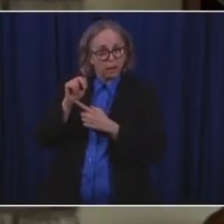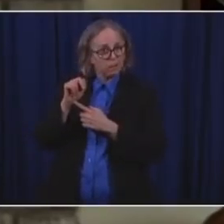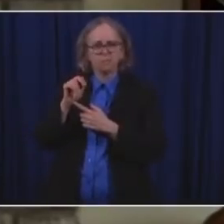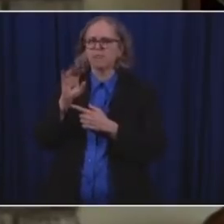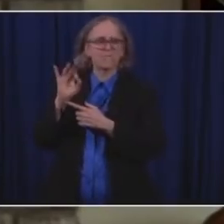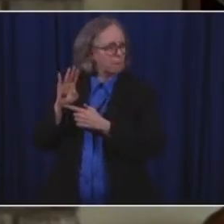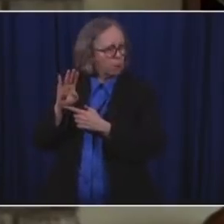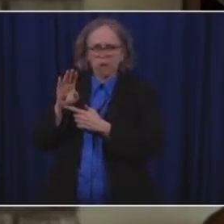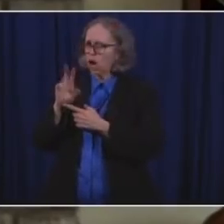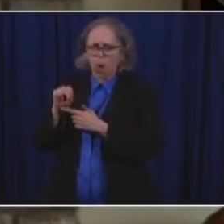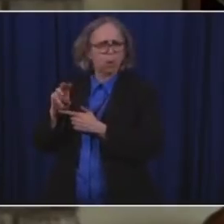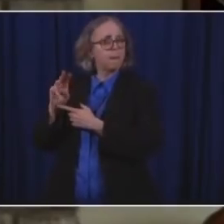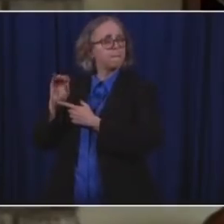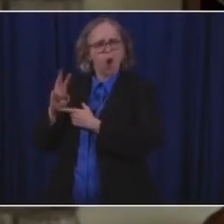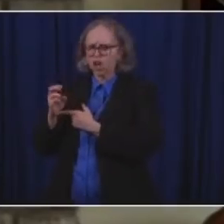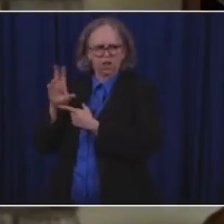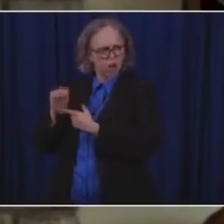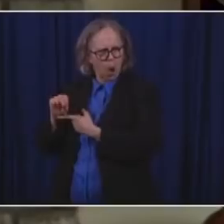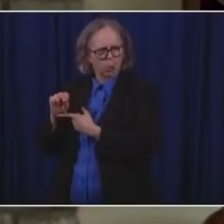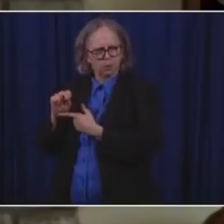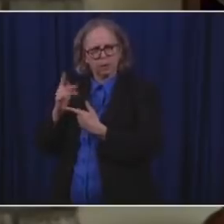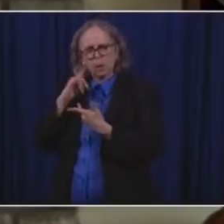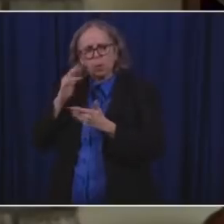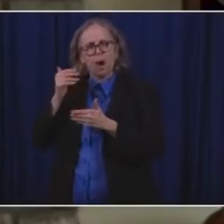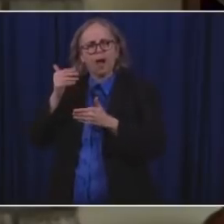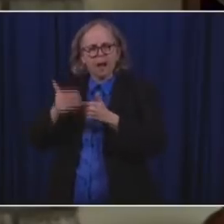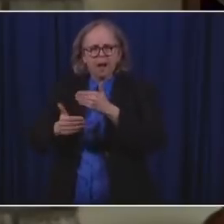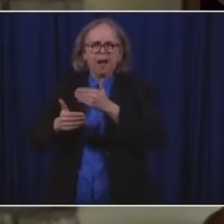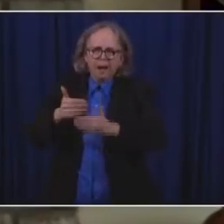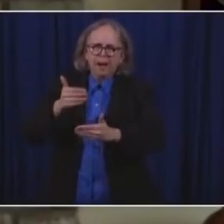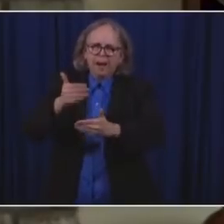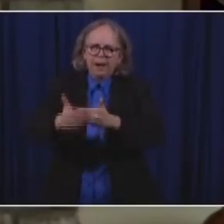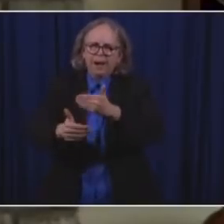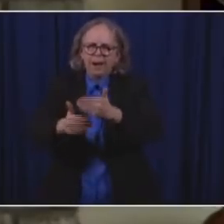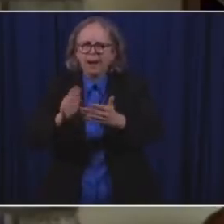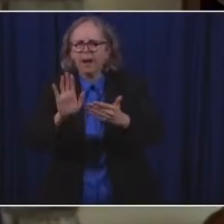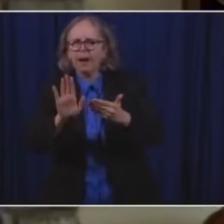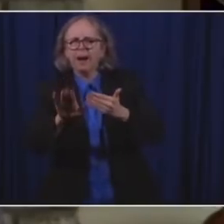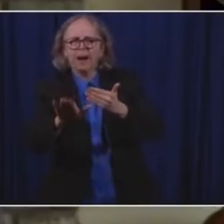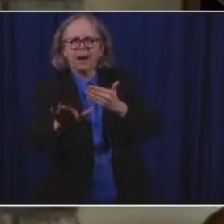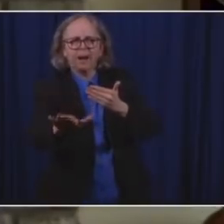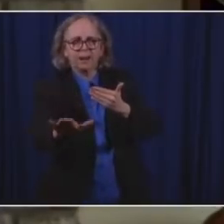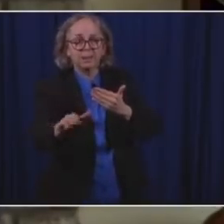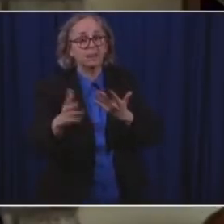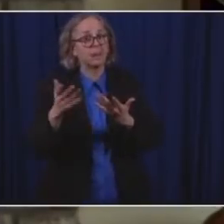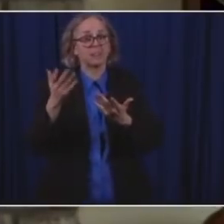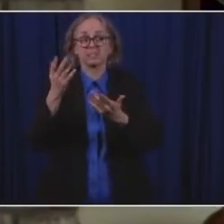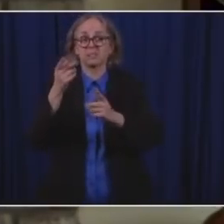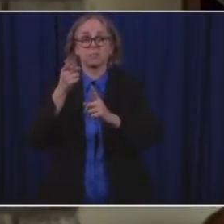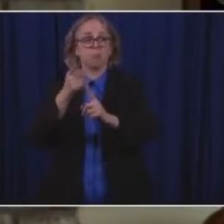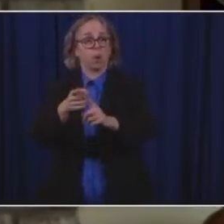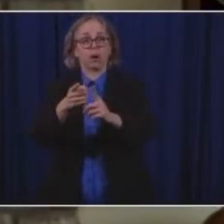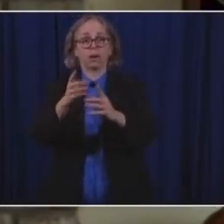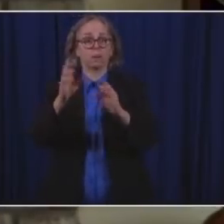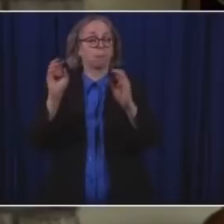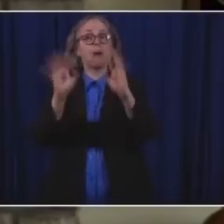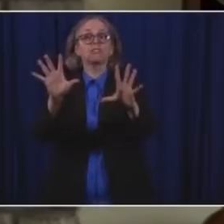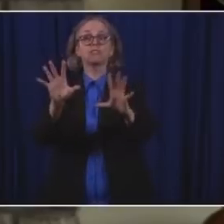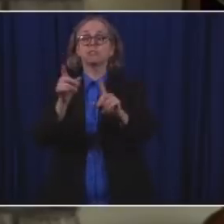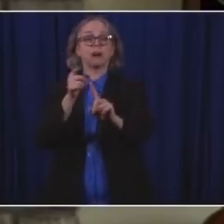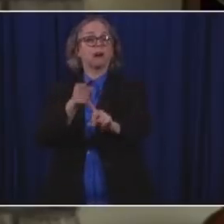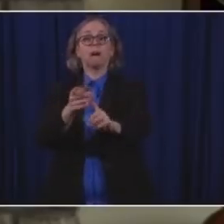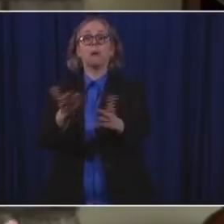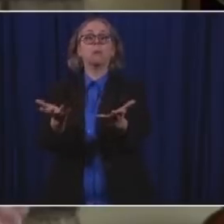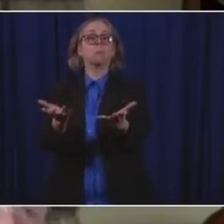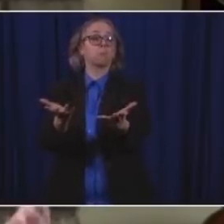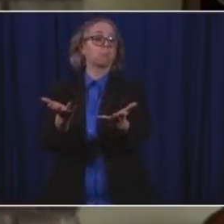It's going to be gradual as it moves forward. At some point, some magical point, we don't know that date,